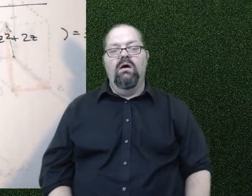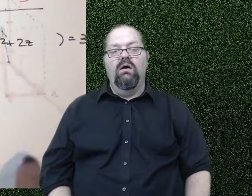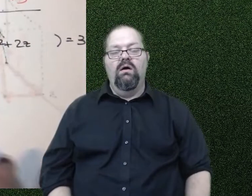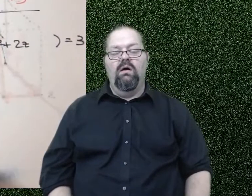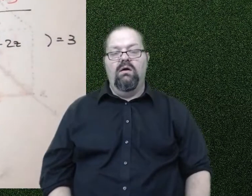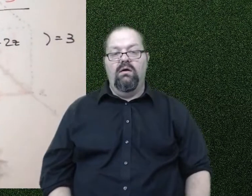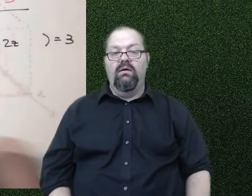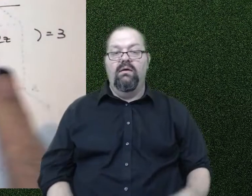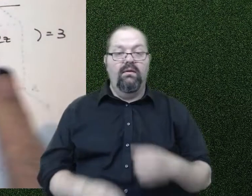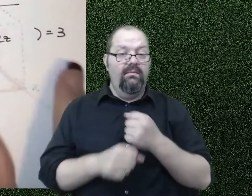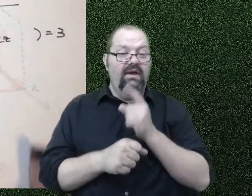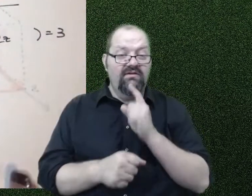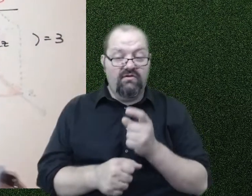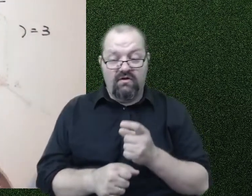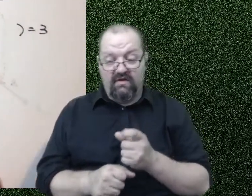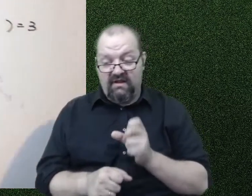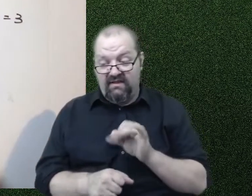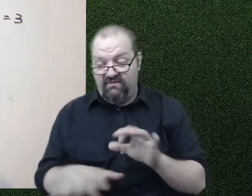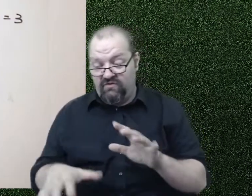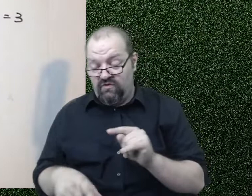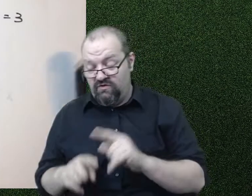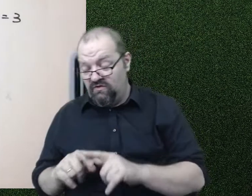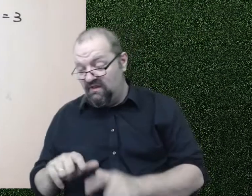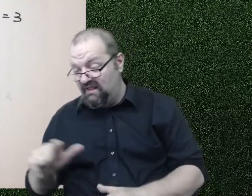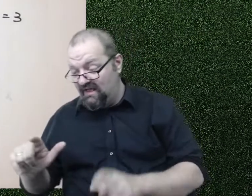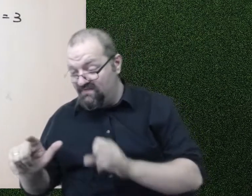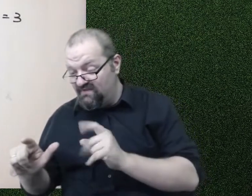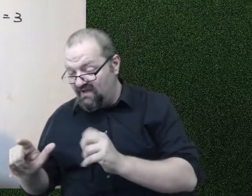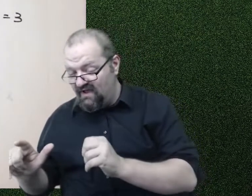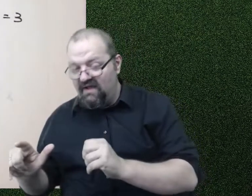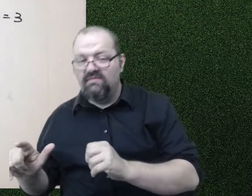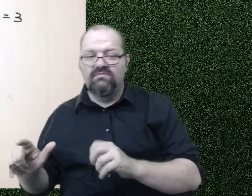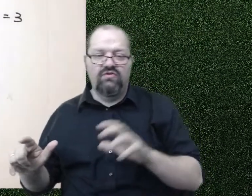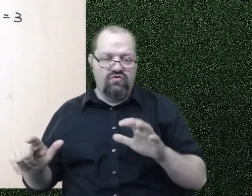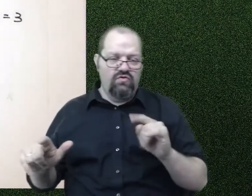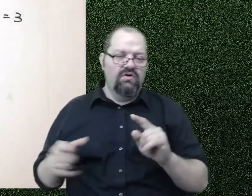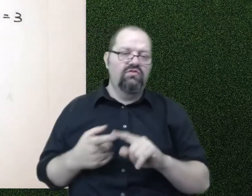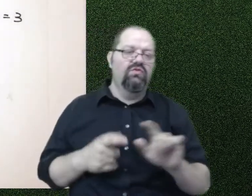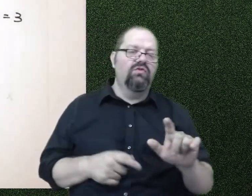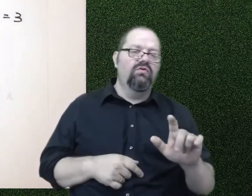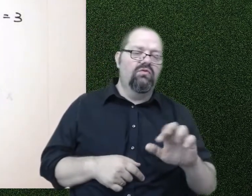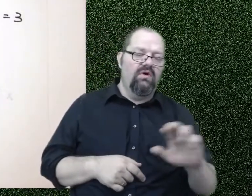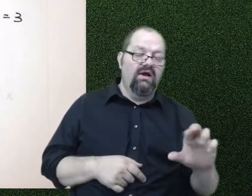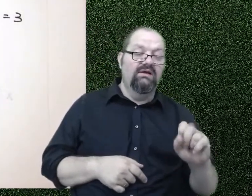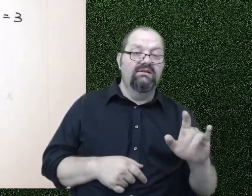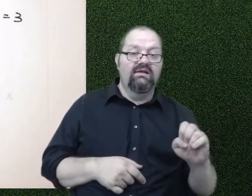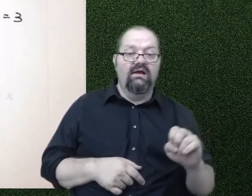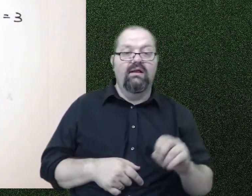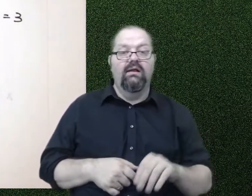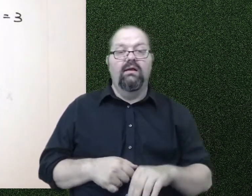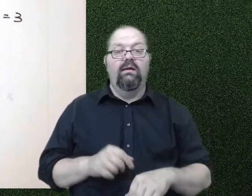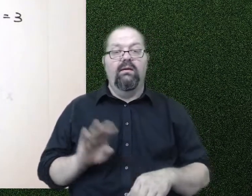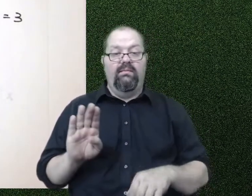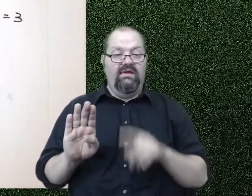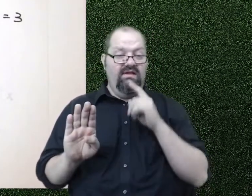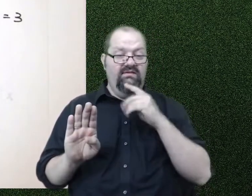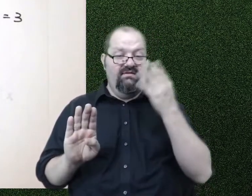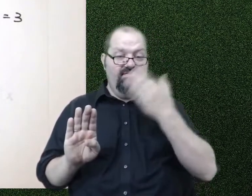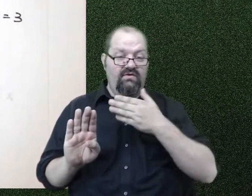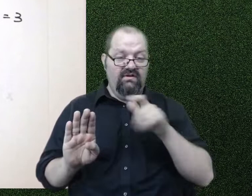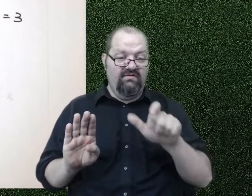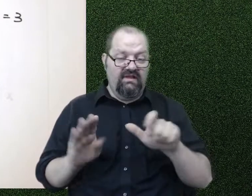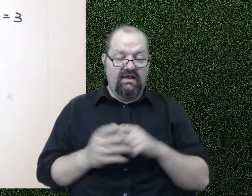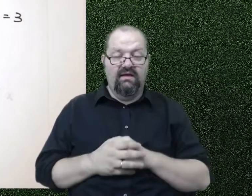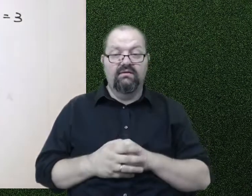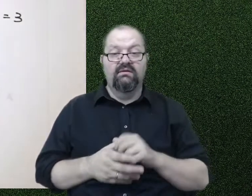Make sure whatever you do to the left-hand side, you do the same thing to the right-hand side. So b is the number in front of the x